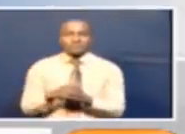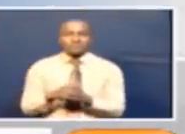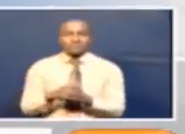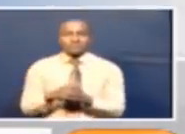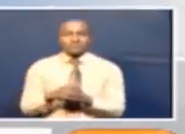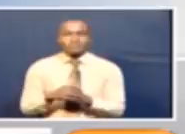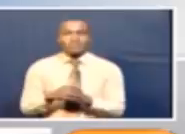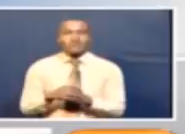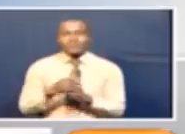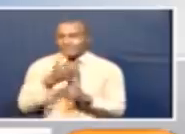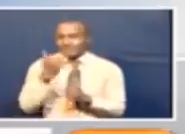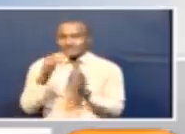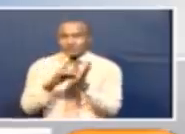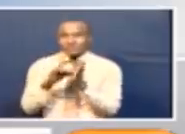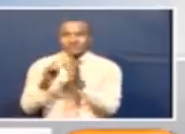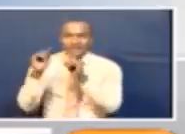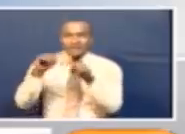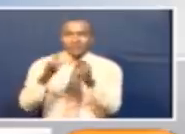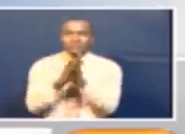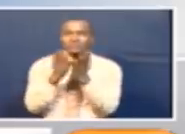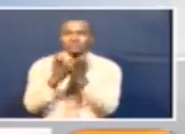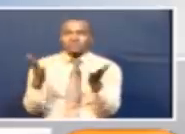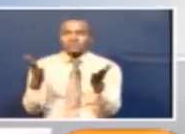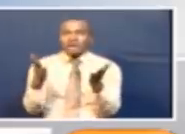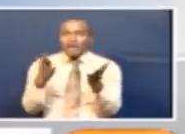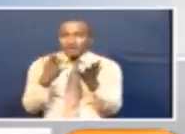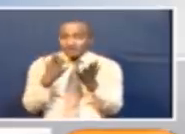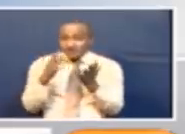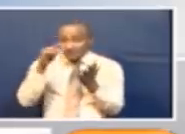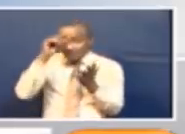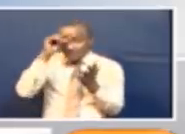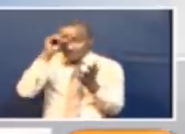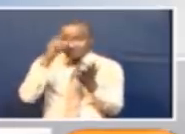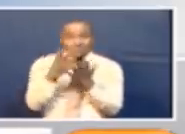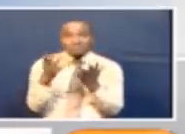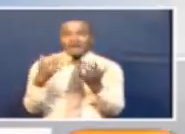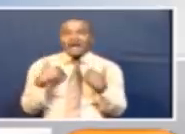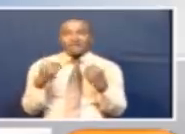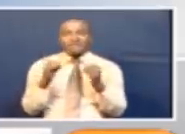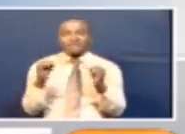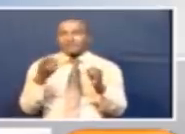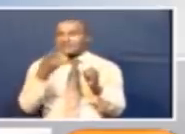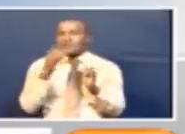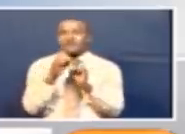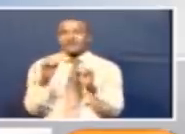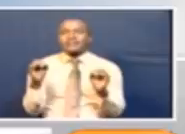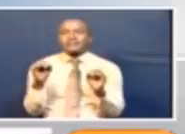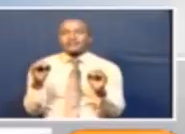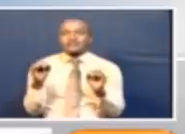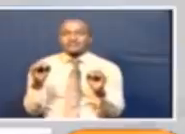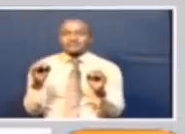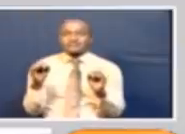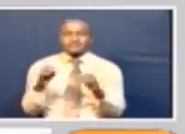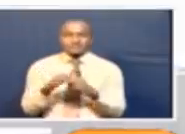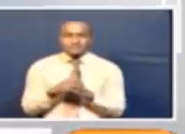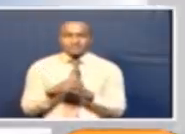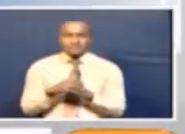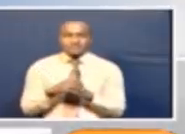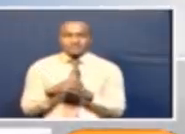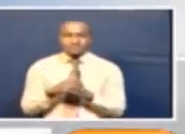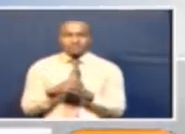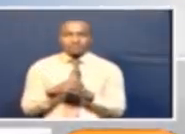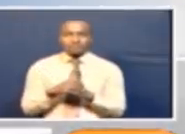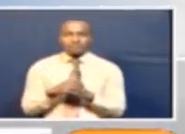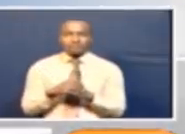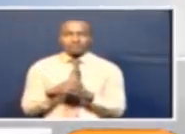Emmanuel, I hope we'll import the Cuban doctors with their equipment. Most of our government hospital equipment are pathetic with no drugs, otherwise we'll end up with a new scam. That is actually what Oluga is